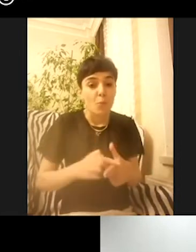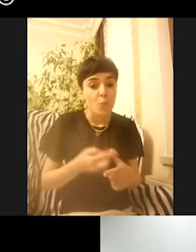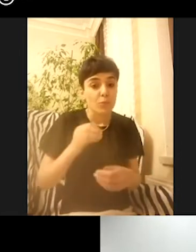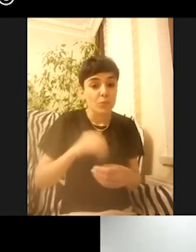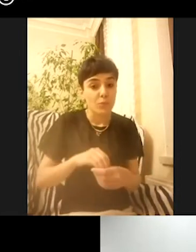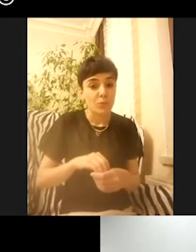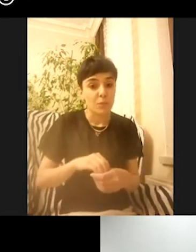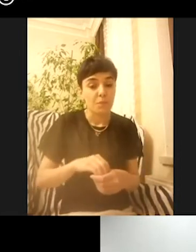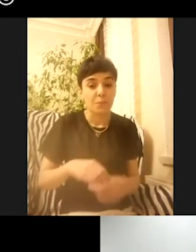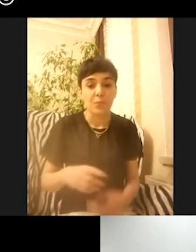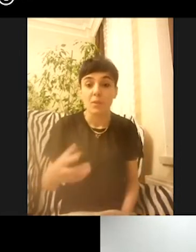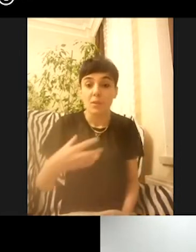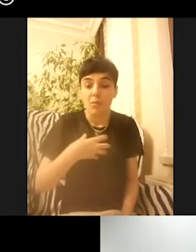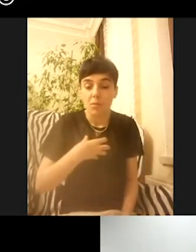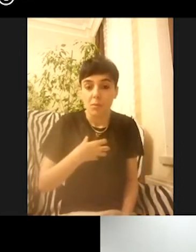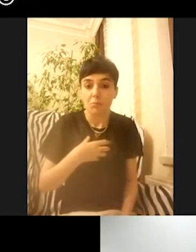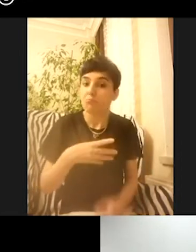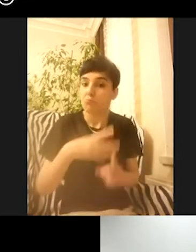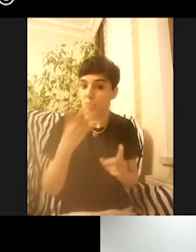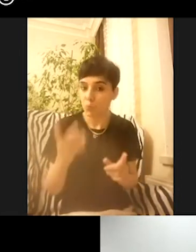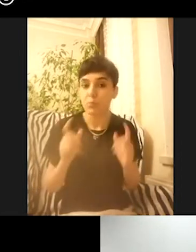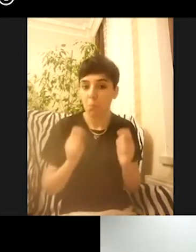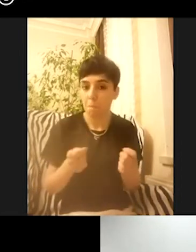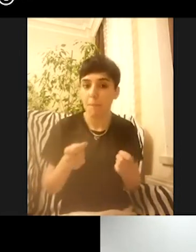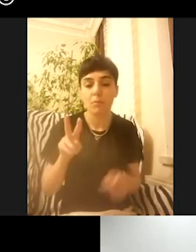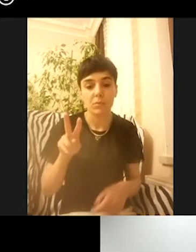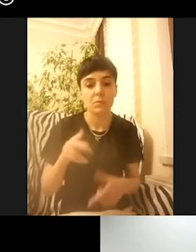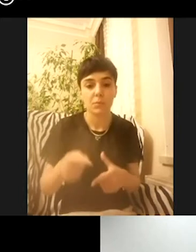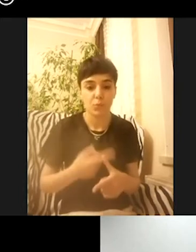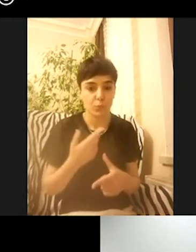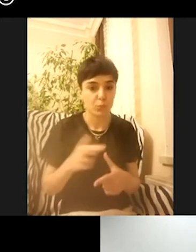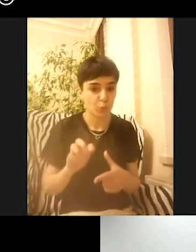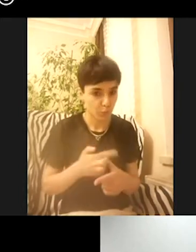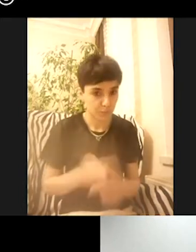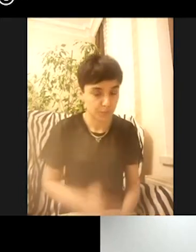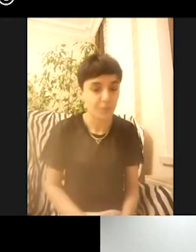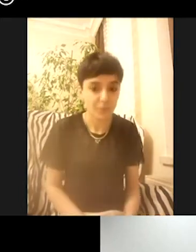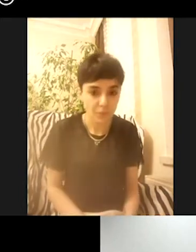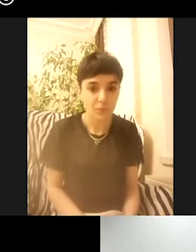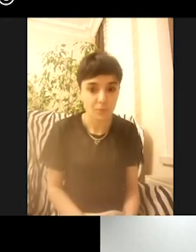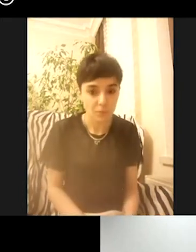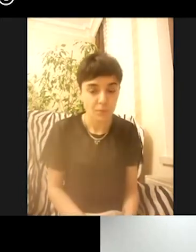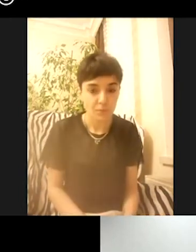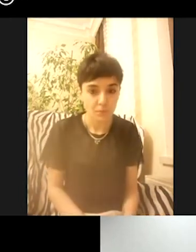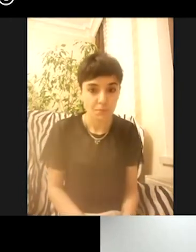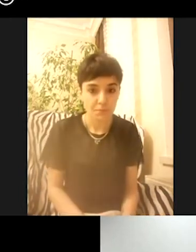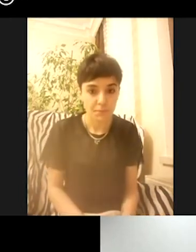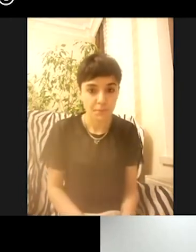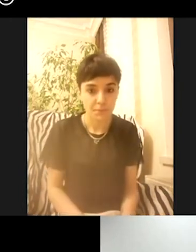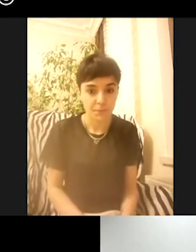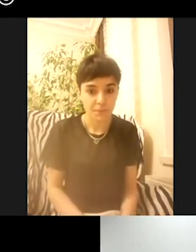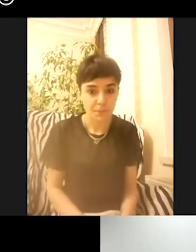doing a job that might not be visible, but extremely dangerous, even in a